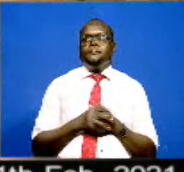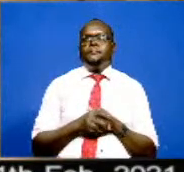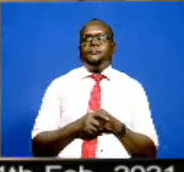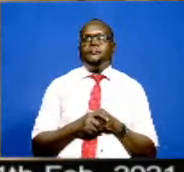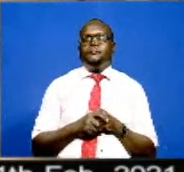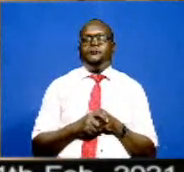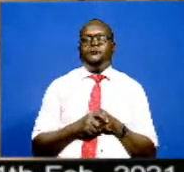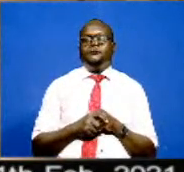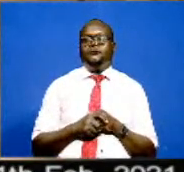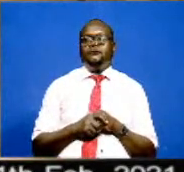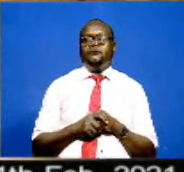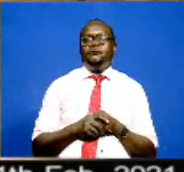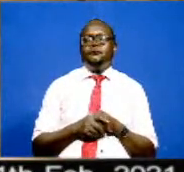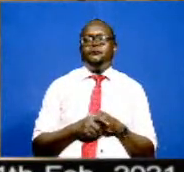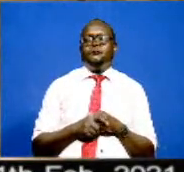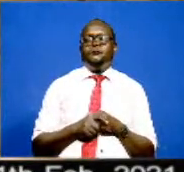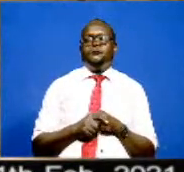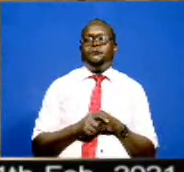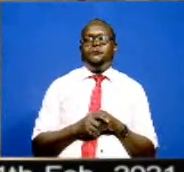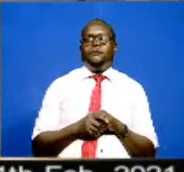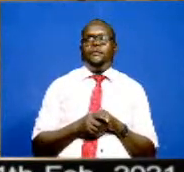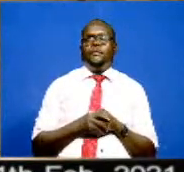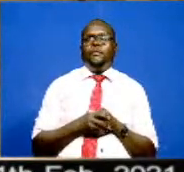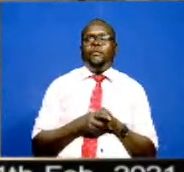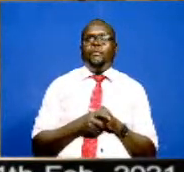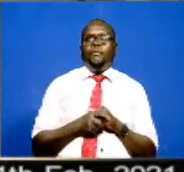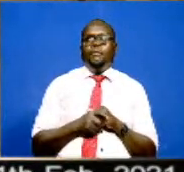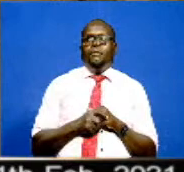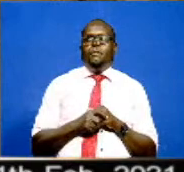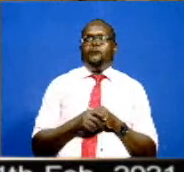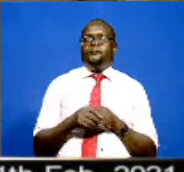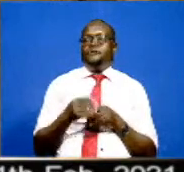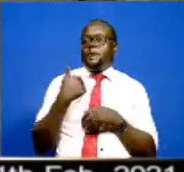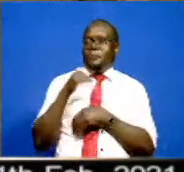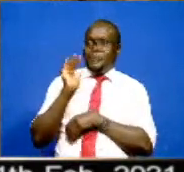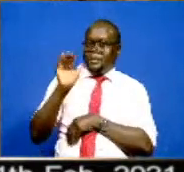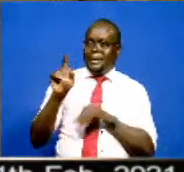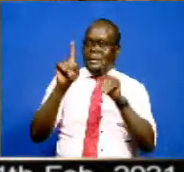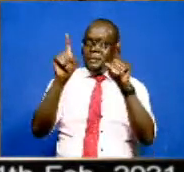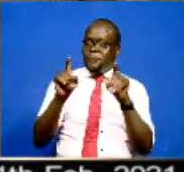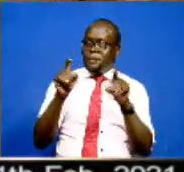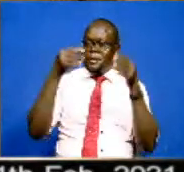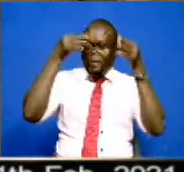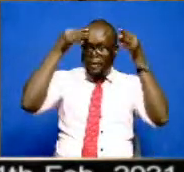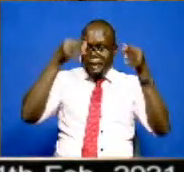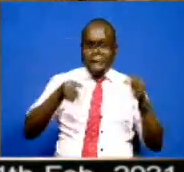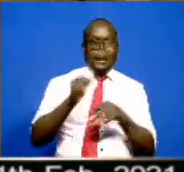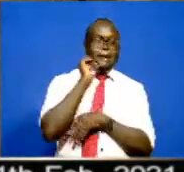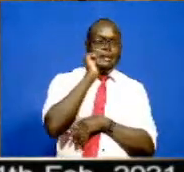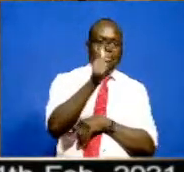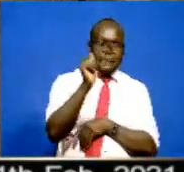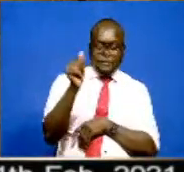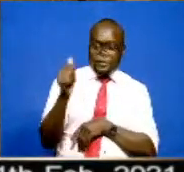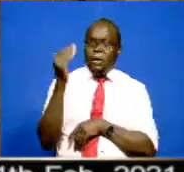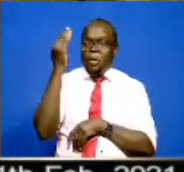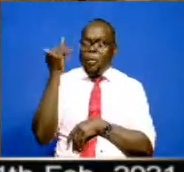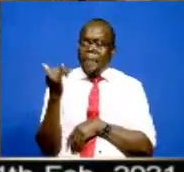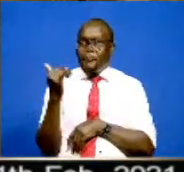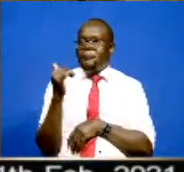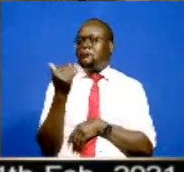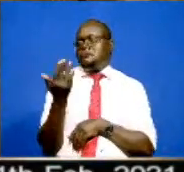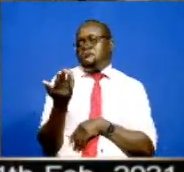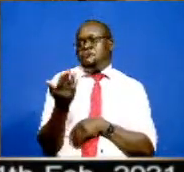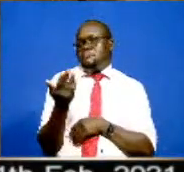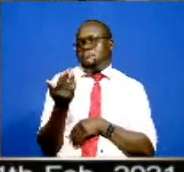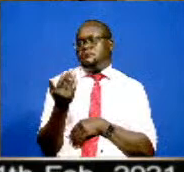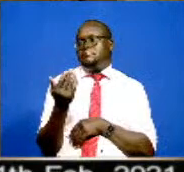Do I say that? Let me put the question. You make the decision one way or other. In any event, honourable